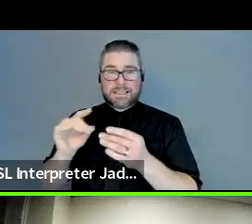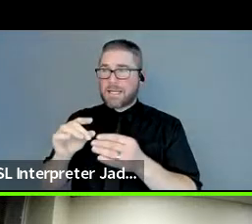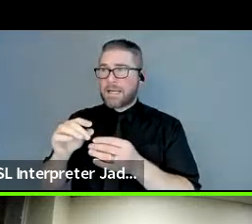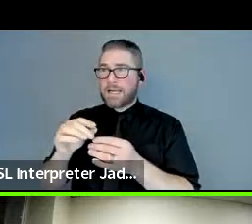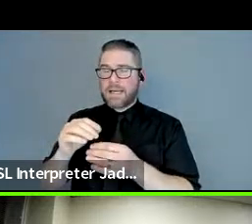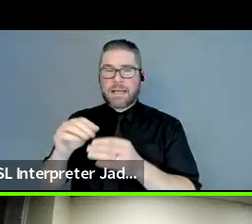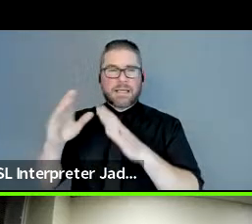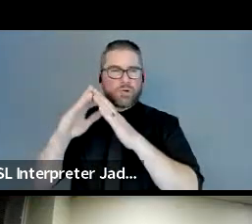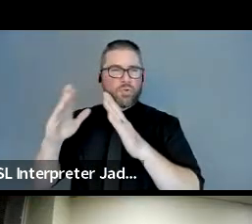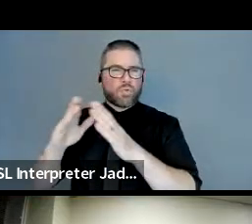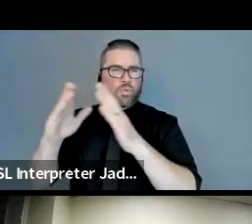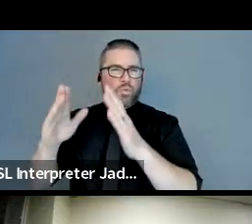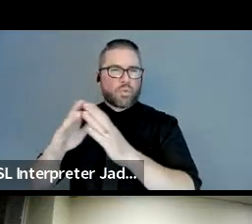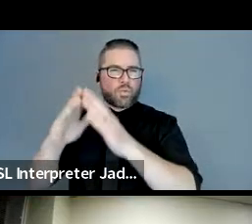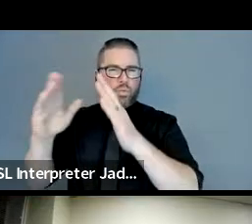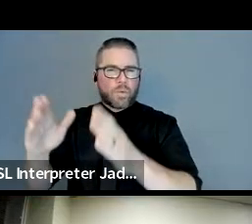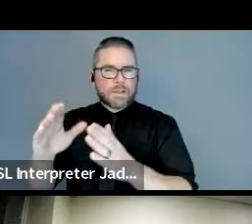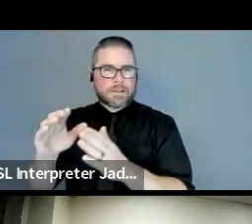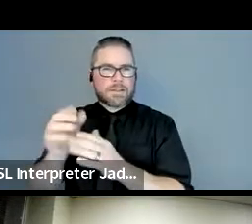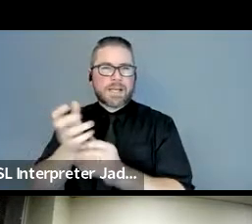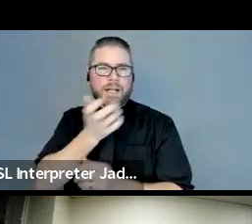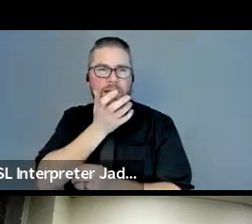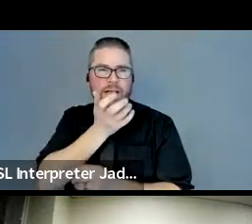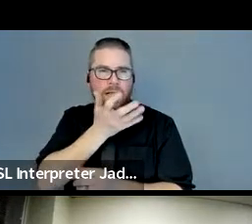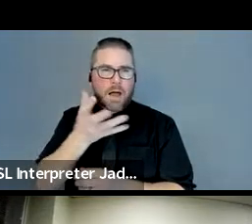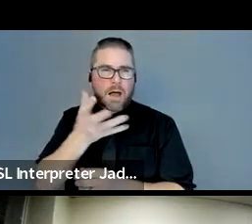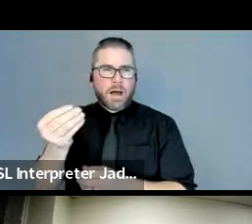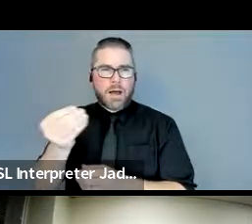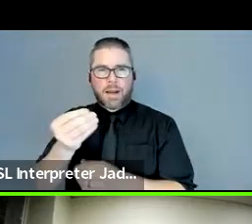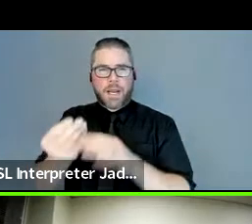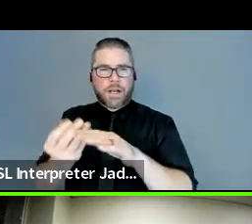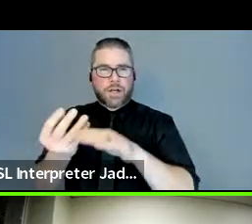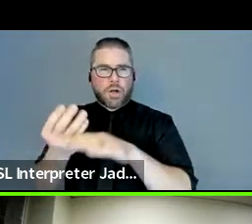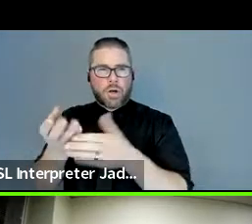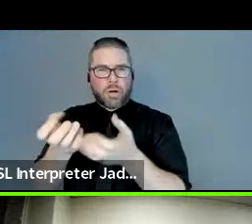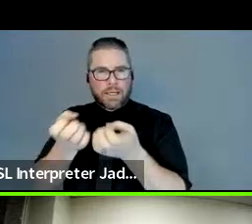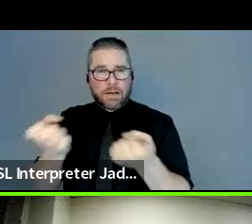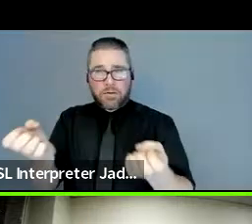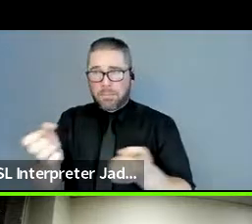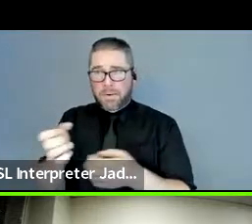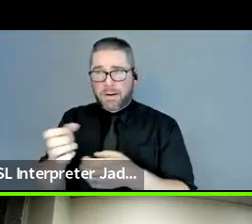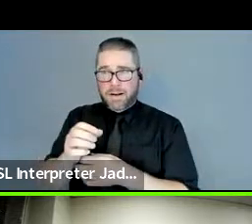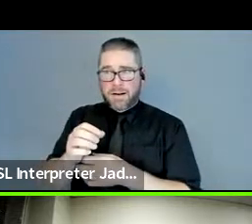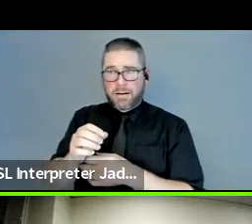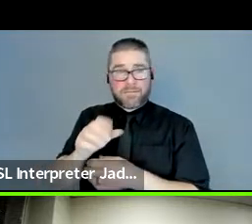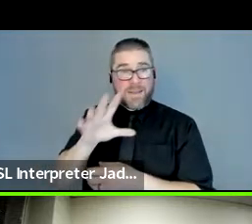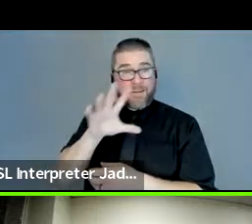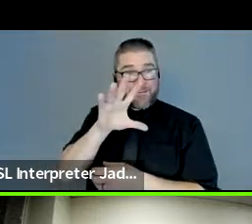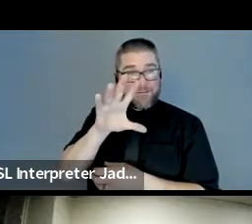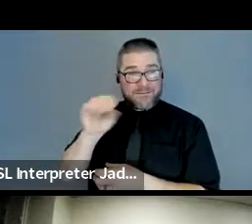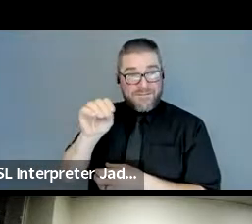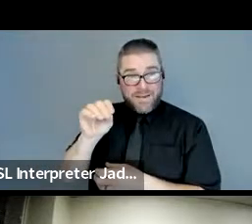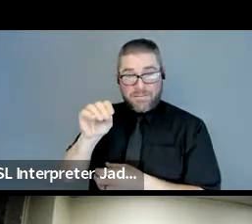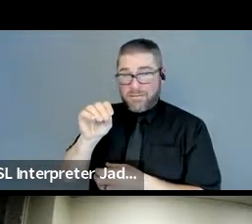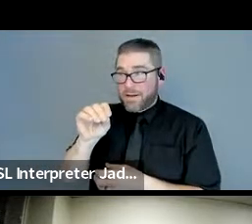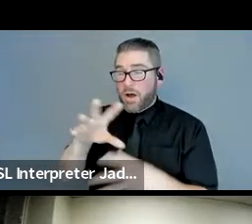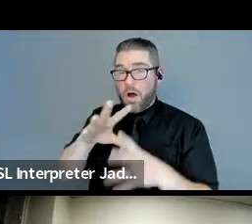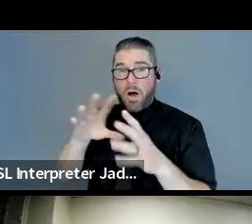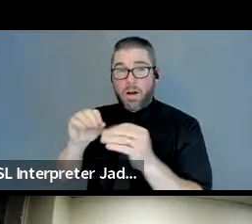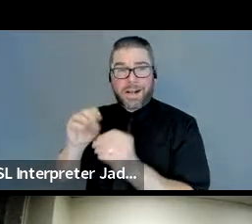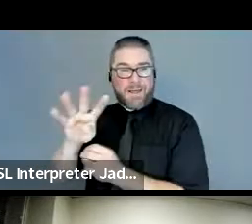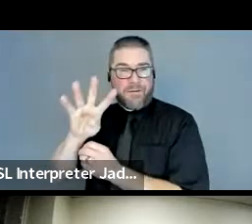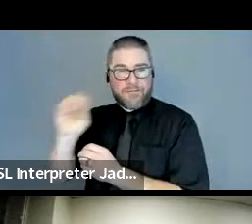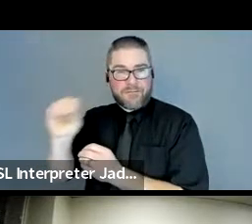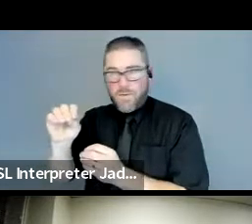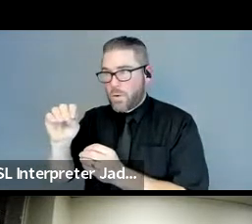old. 50 at $400 a piece. So I guess I'm just missing something big here. Ned, I want to clarify, and I'm glad you brought